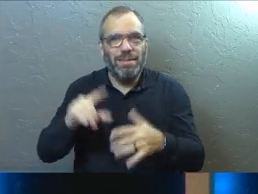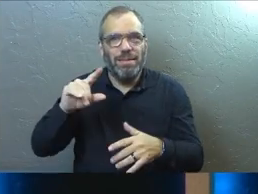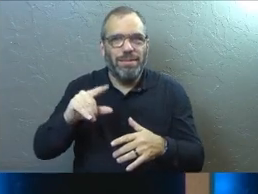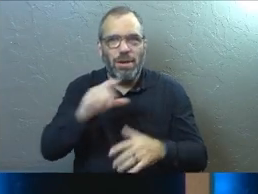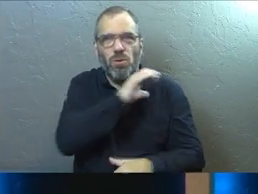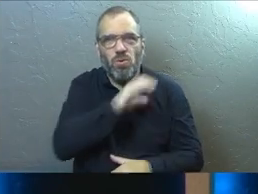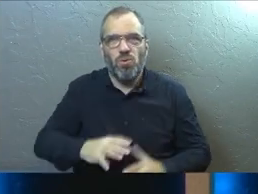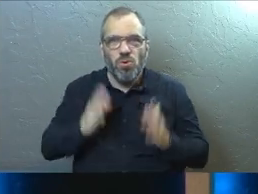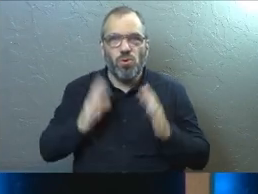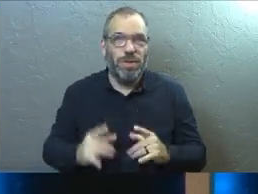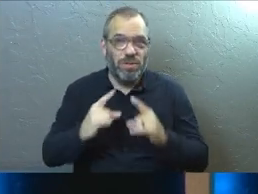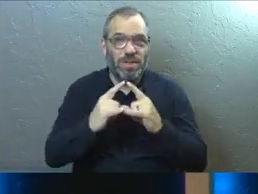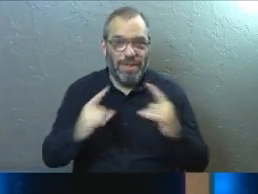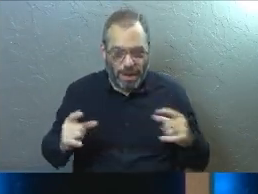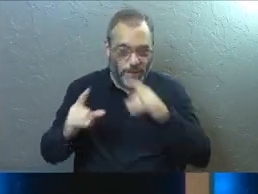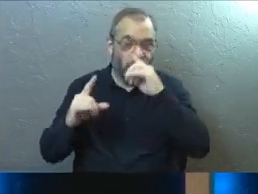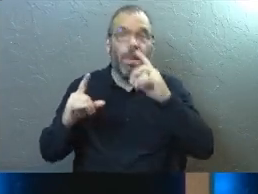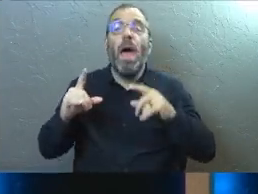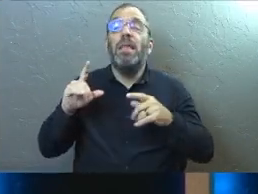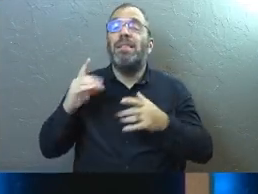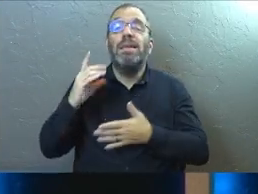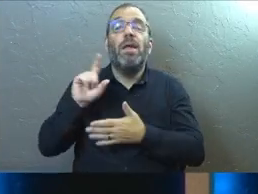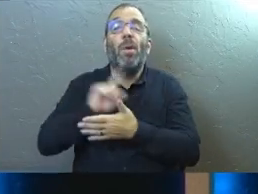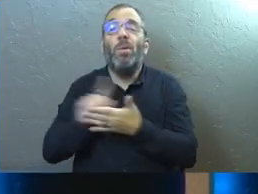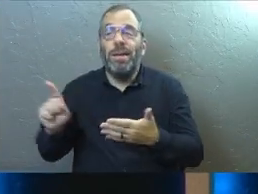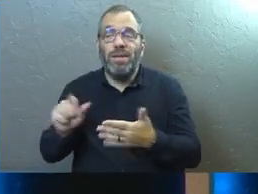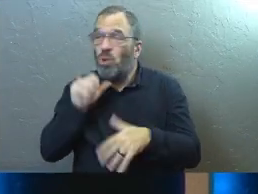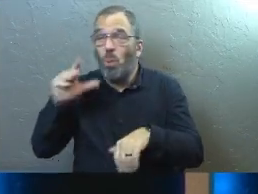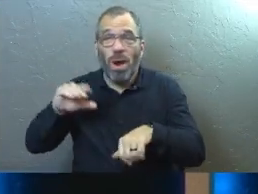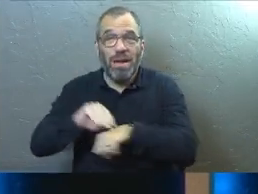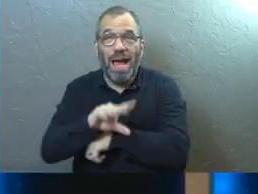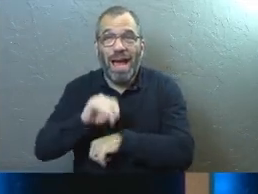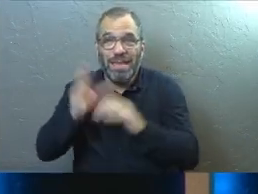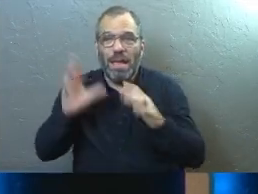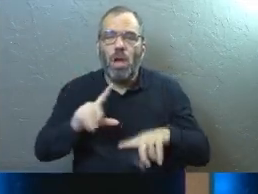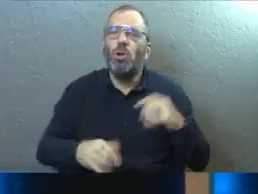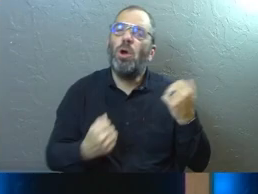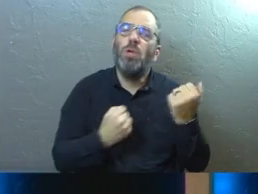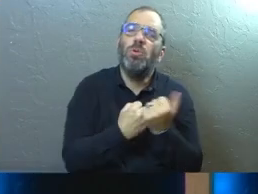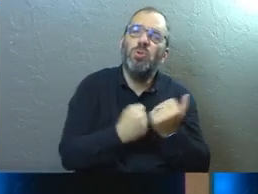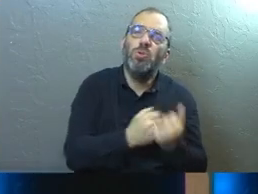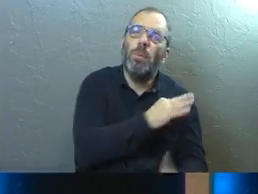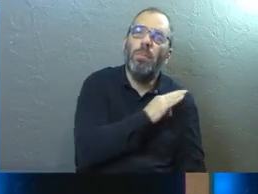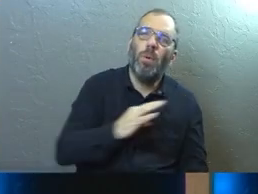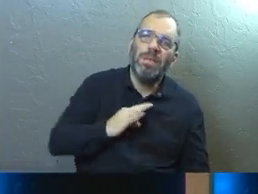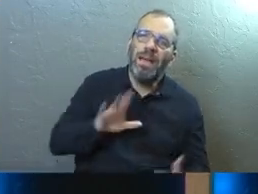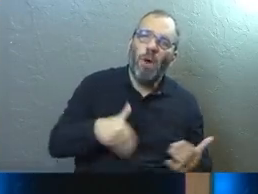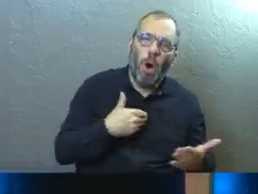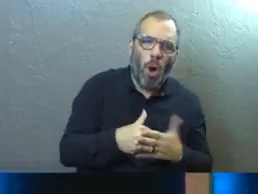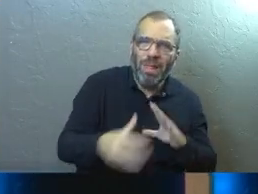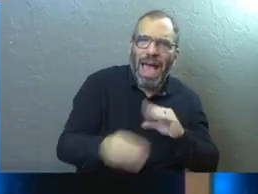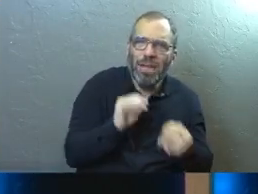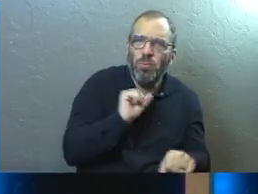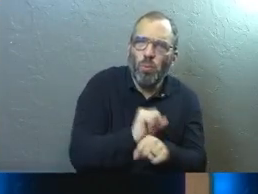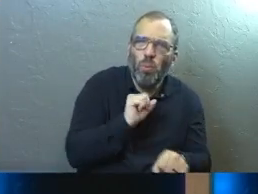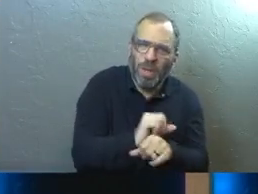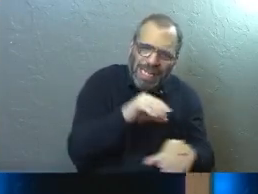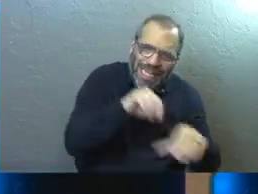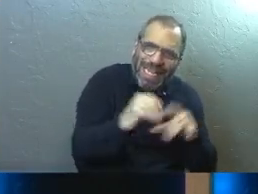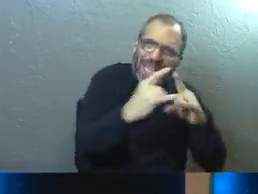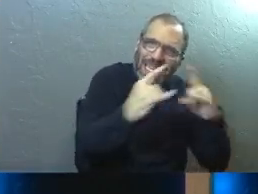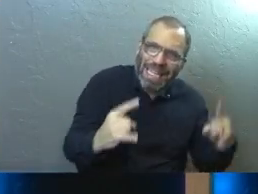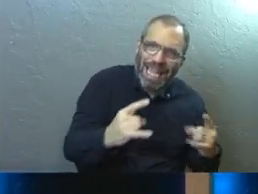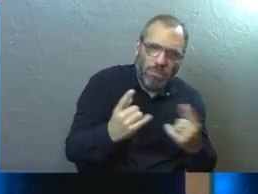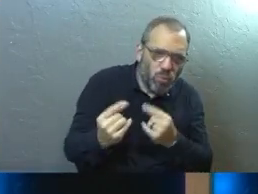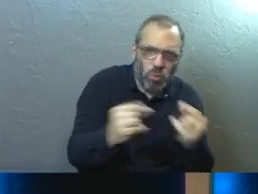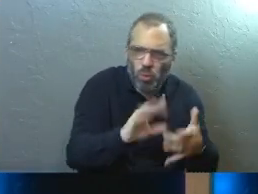it was awesome, tons of cool stuff. But then there were some weeks where you weren't a counselor, and you were what's called support staff. So you were doing all of the extra sort of things that